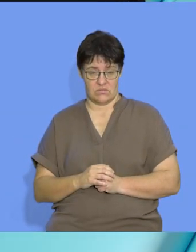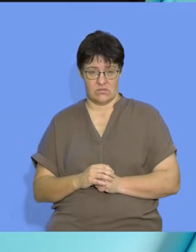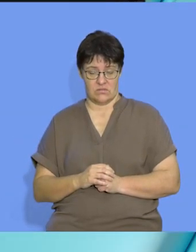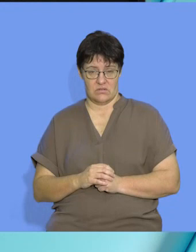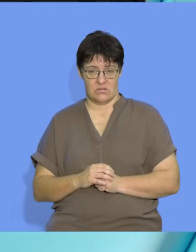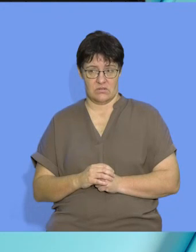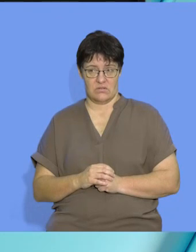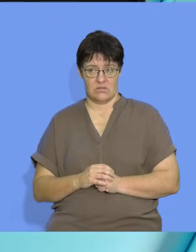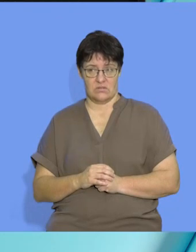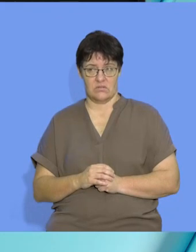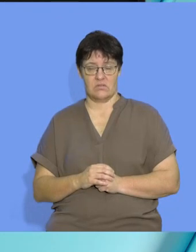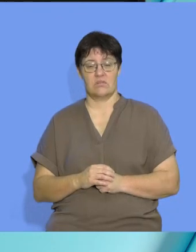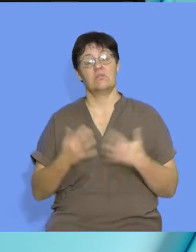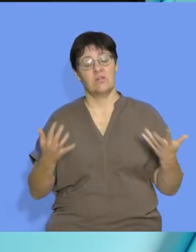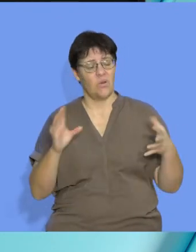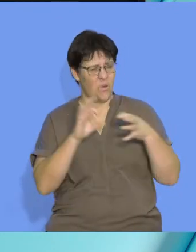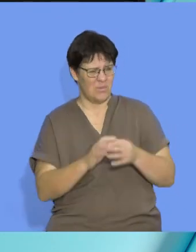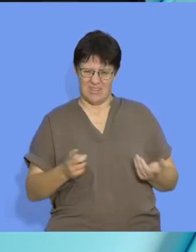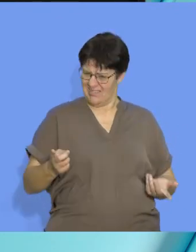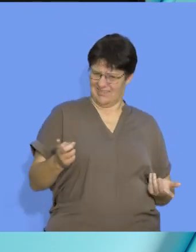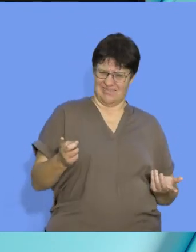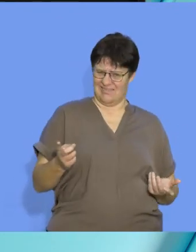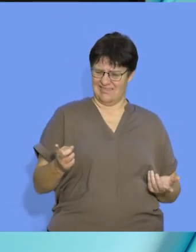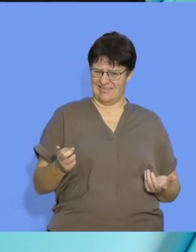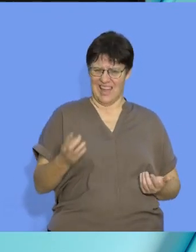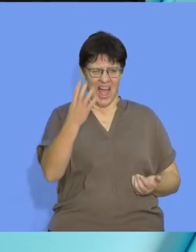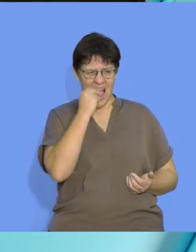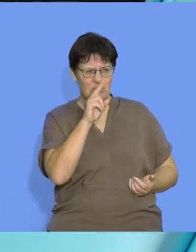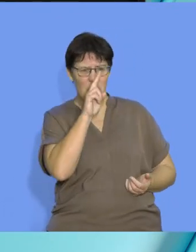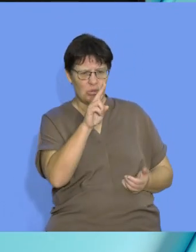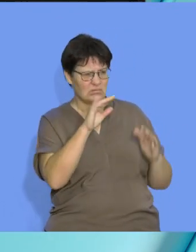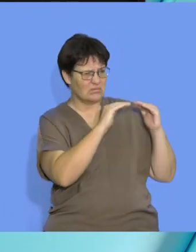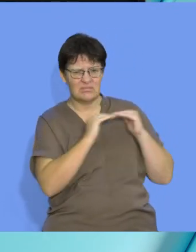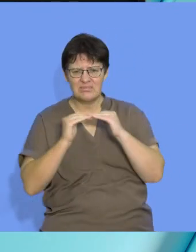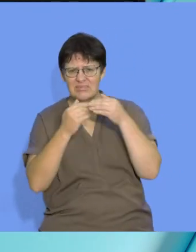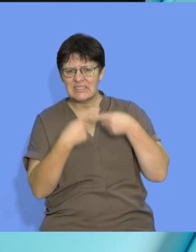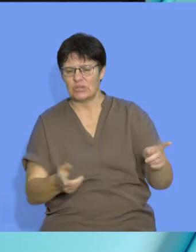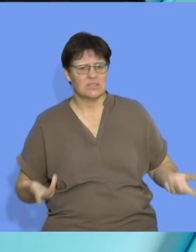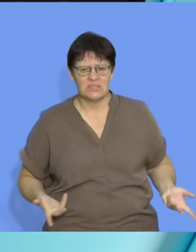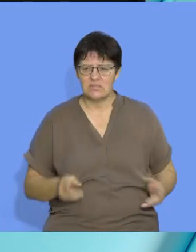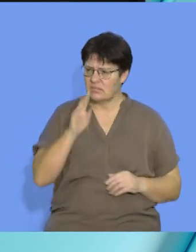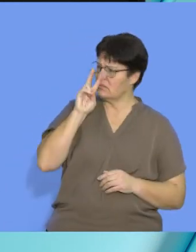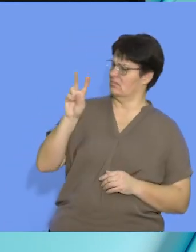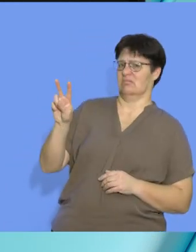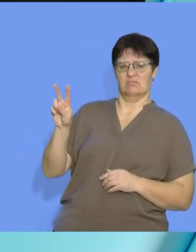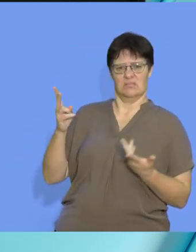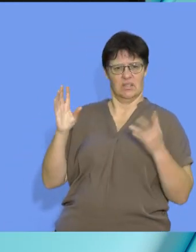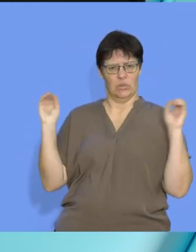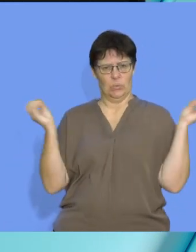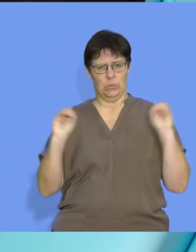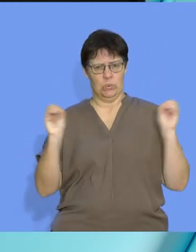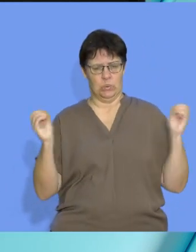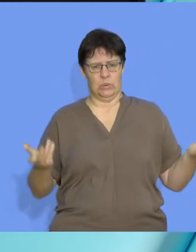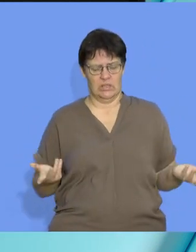Now at home, you might be saying, but you just asked me to look for a common difference. And if you're looking at the pattern that's behind